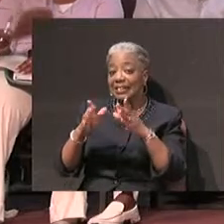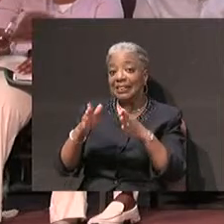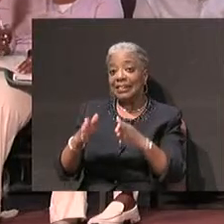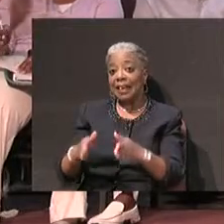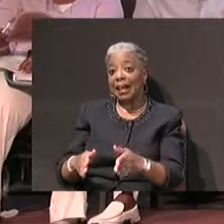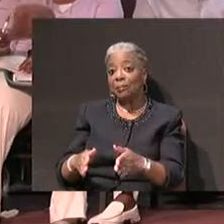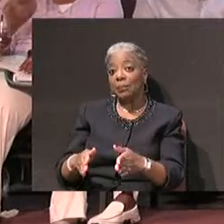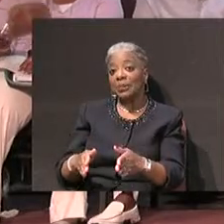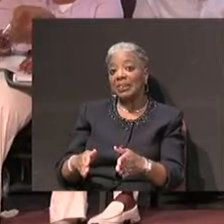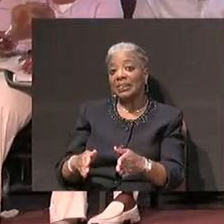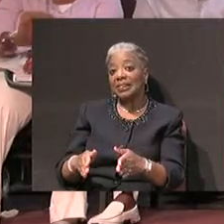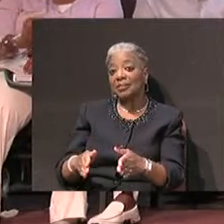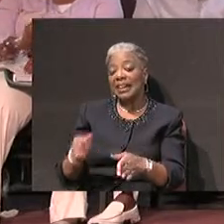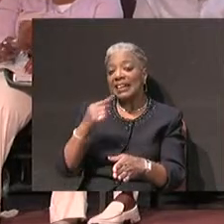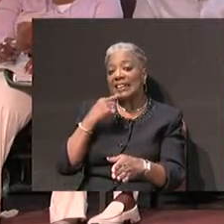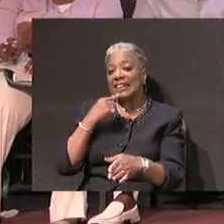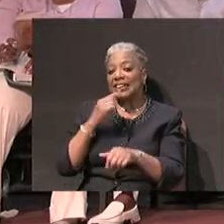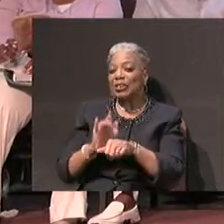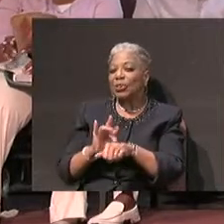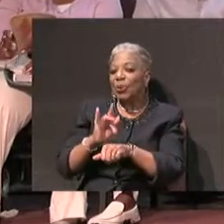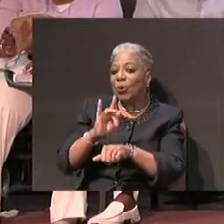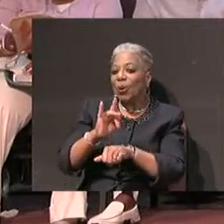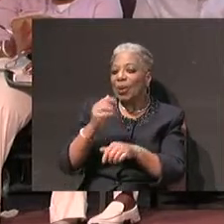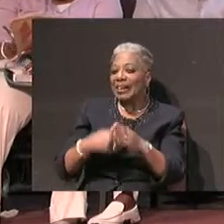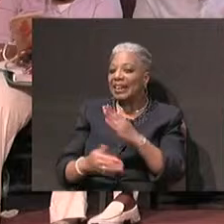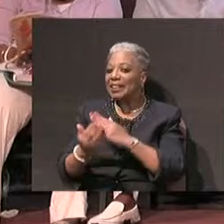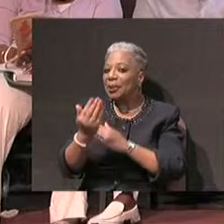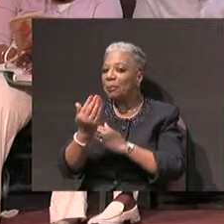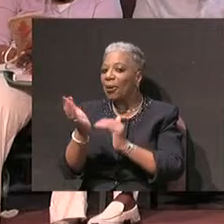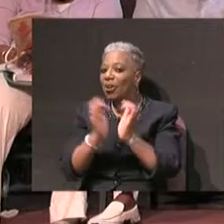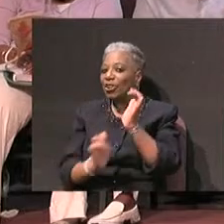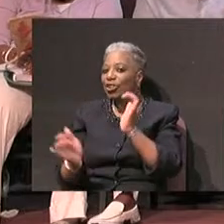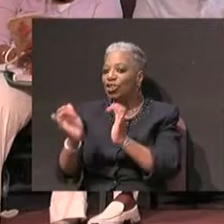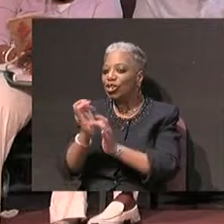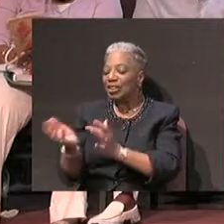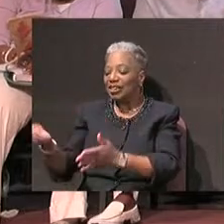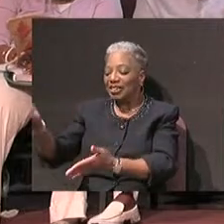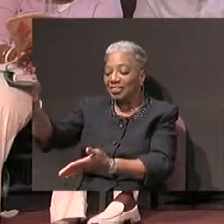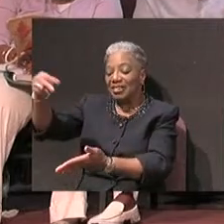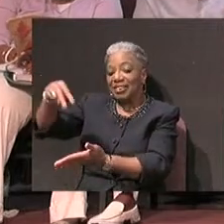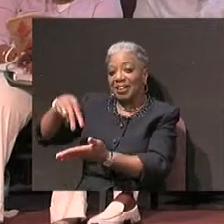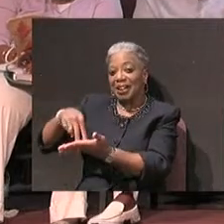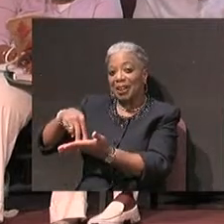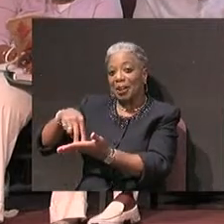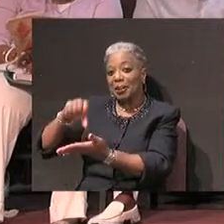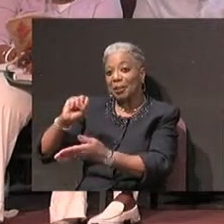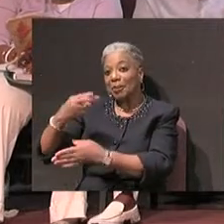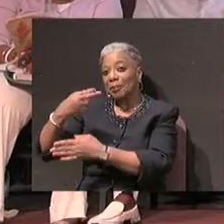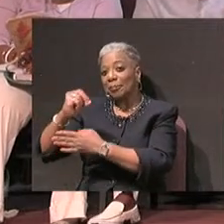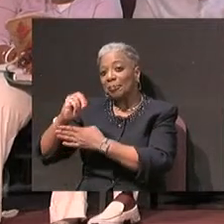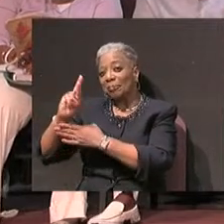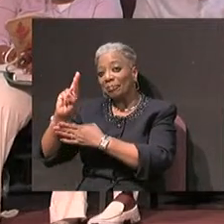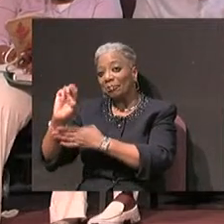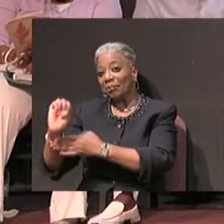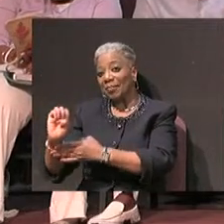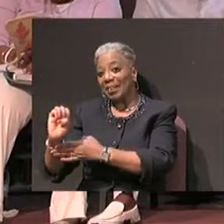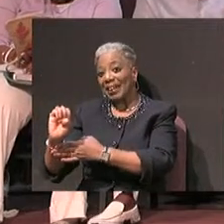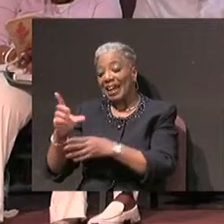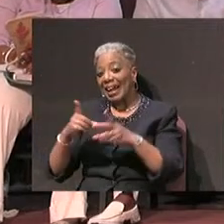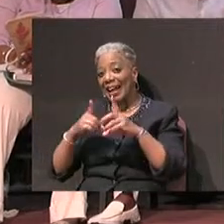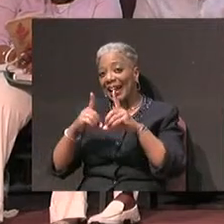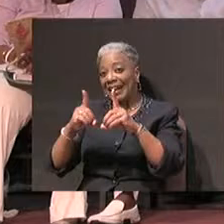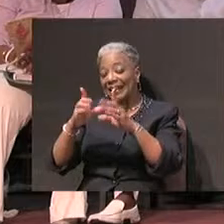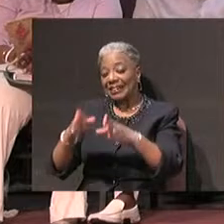this. Early the next morning, Jesus stood on the shore, but the followers did not know it